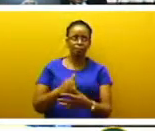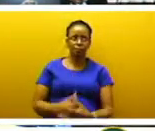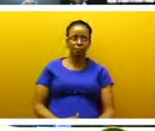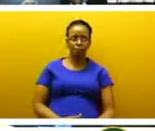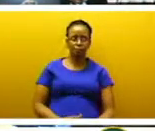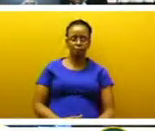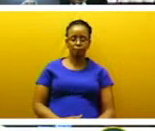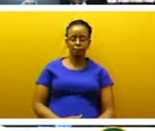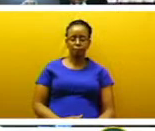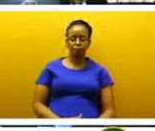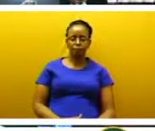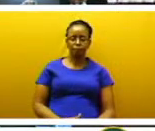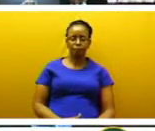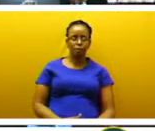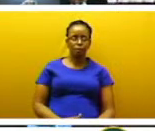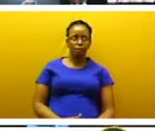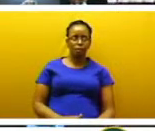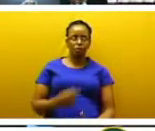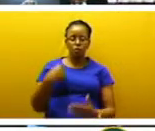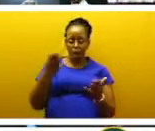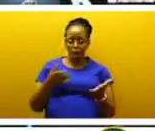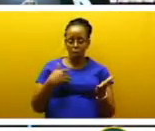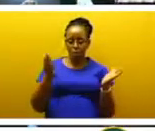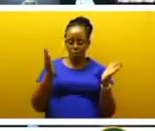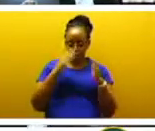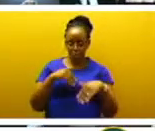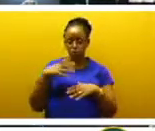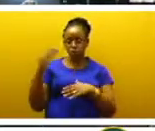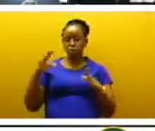the court will arise.